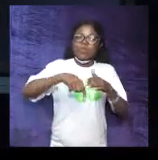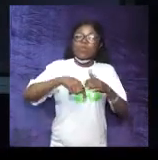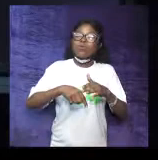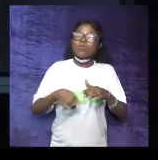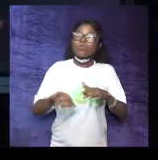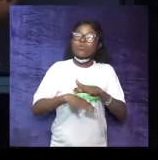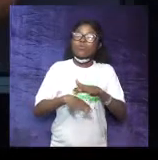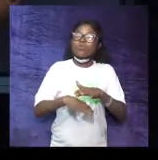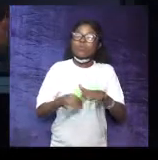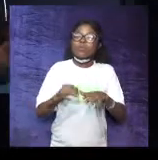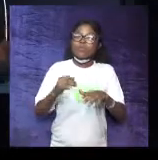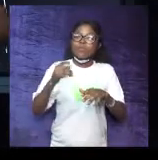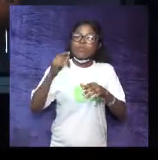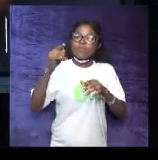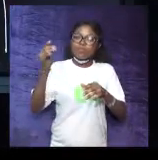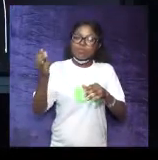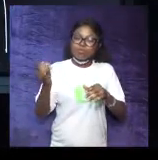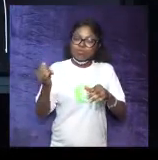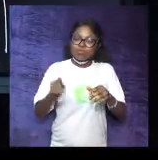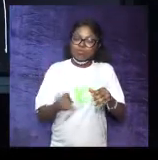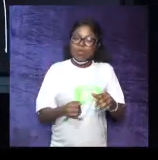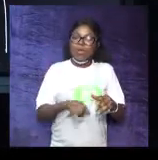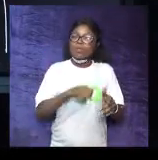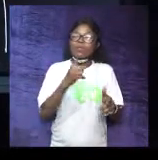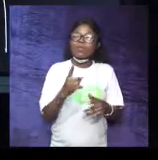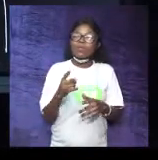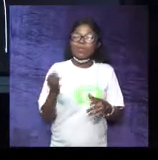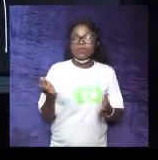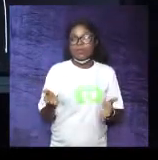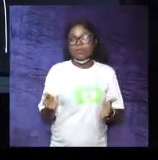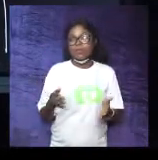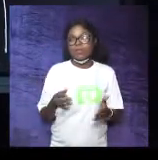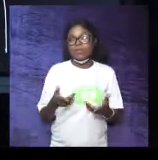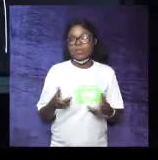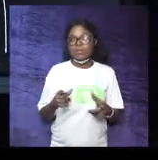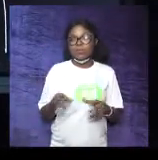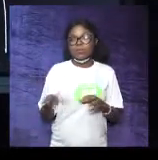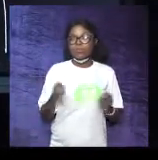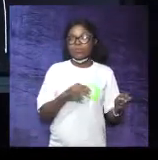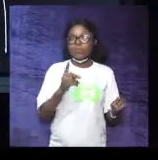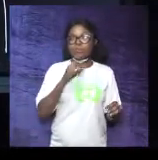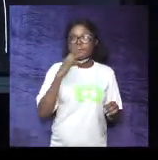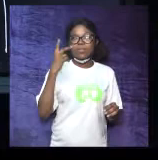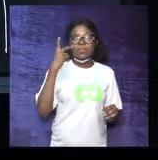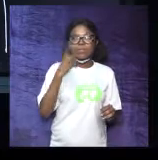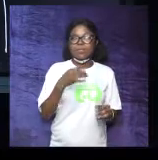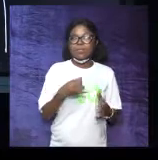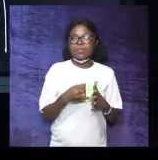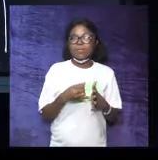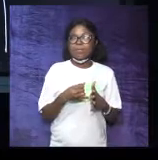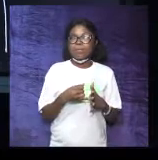below. If we draw another F here, or let me put it somewhere where you can see.